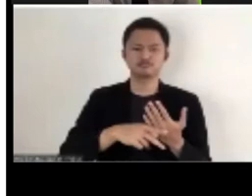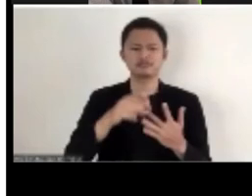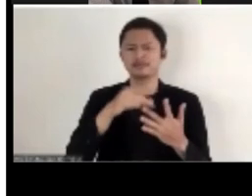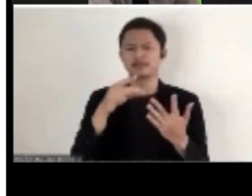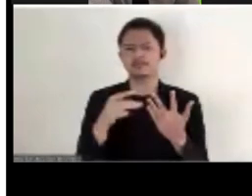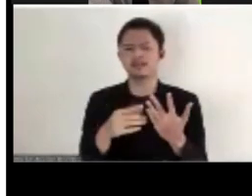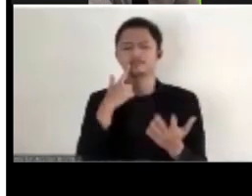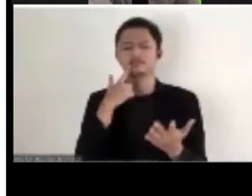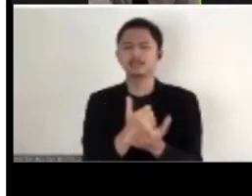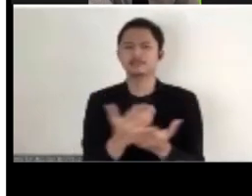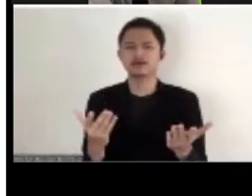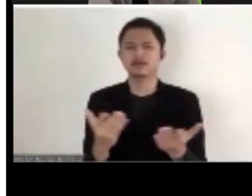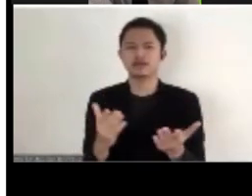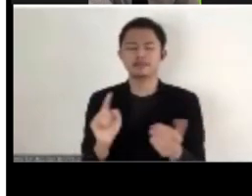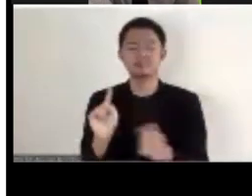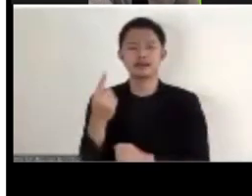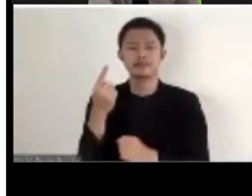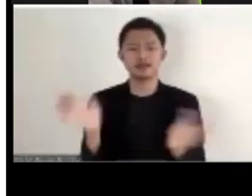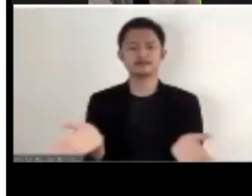expanded bye